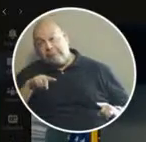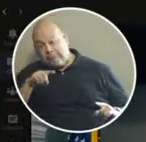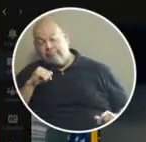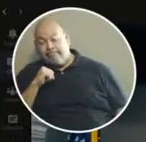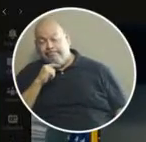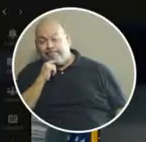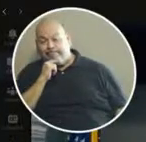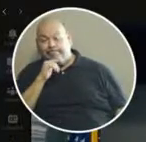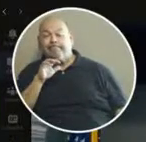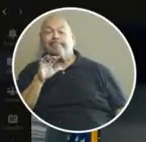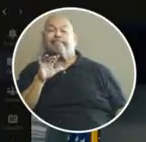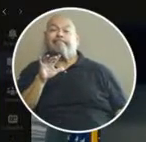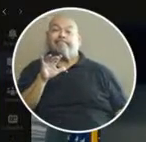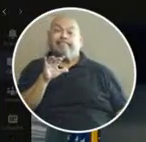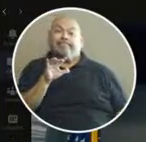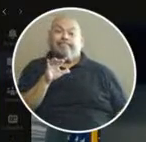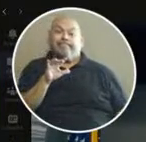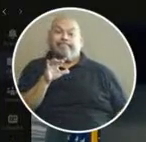that